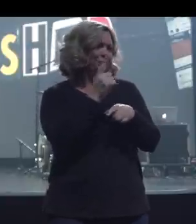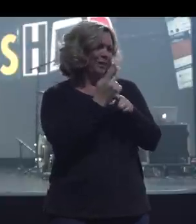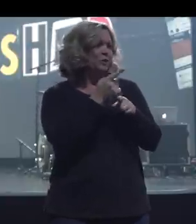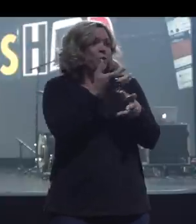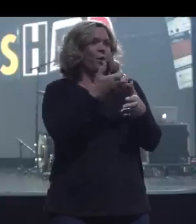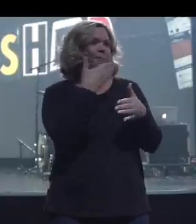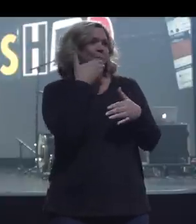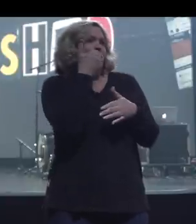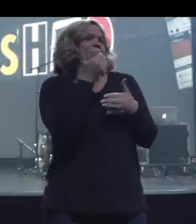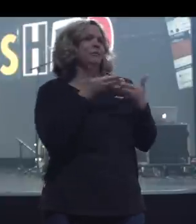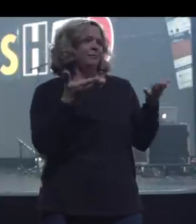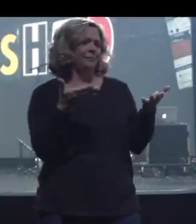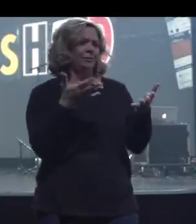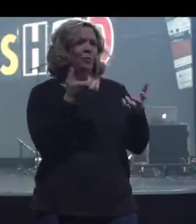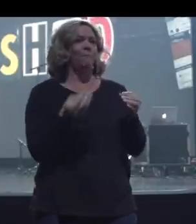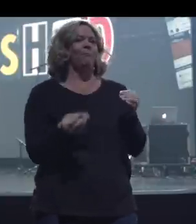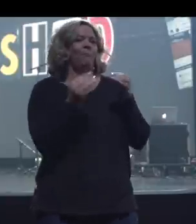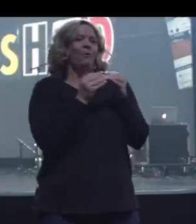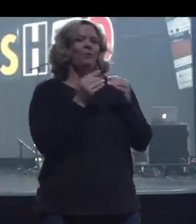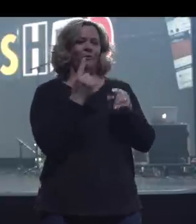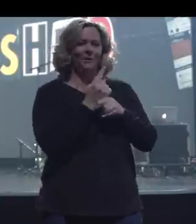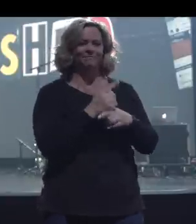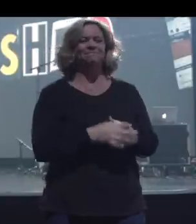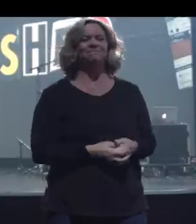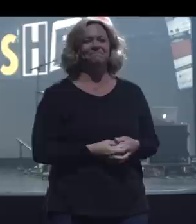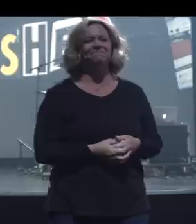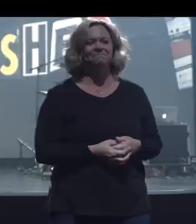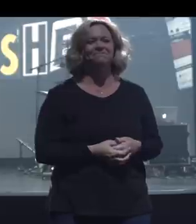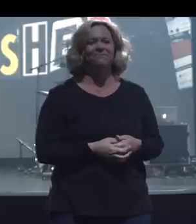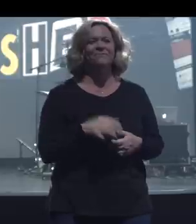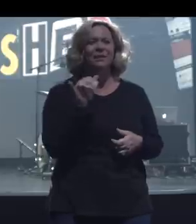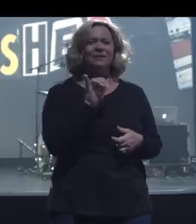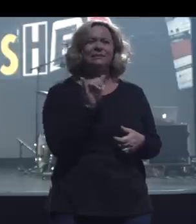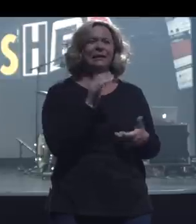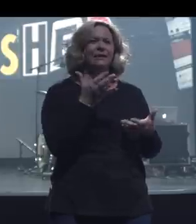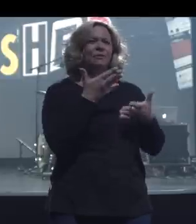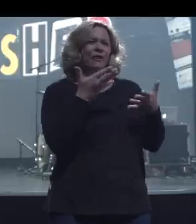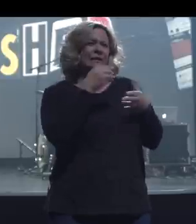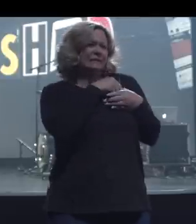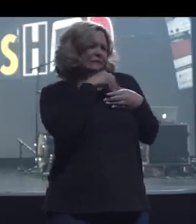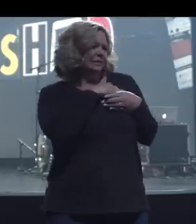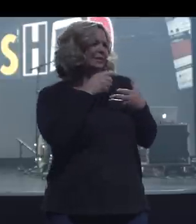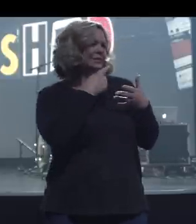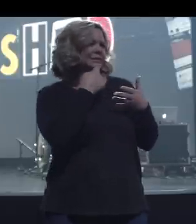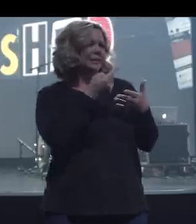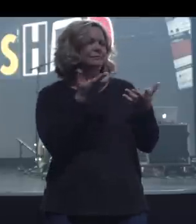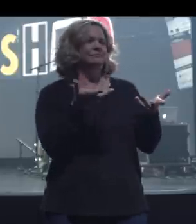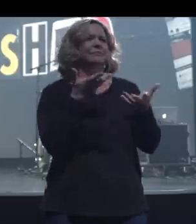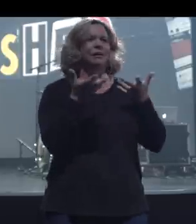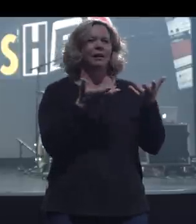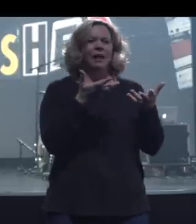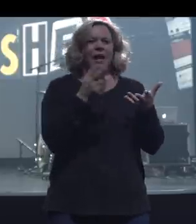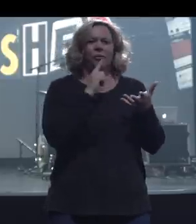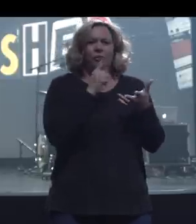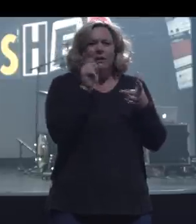wanted more. I mean, it's like there's this thing inside of us that you're like, man,